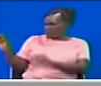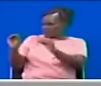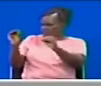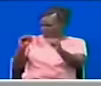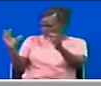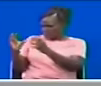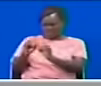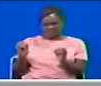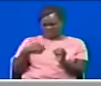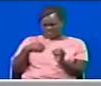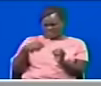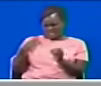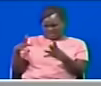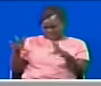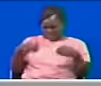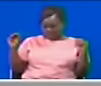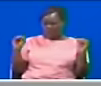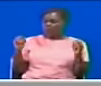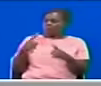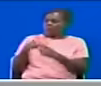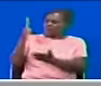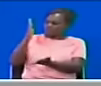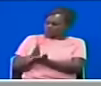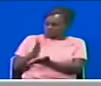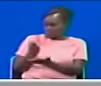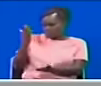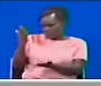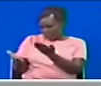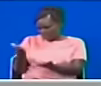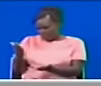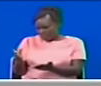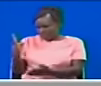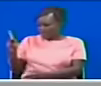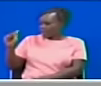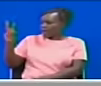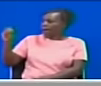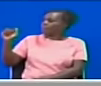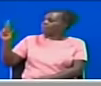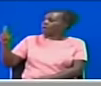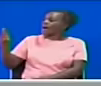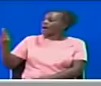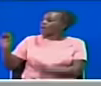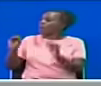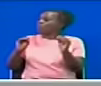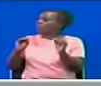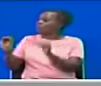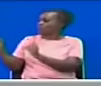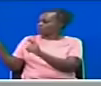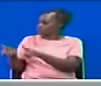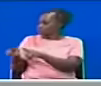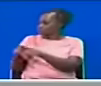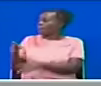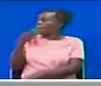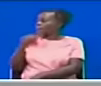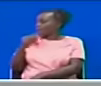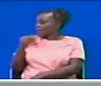from one party to another, but surely if perhaps Margaret Kamar would have played the game of politics the way